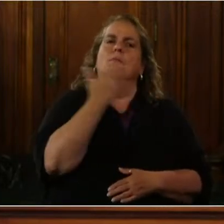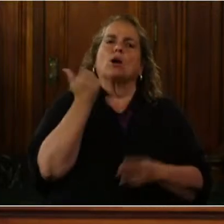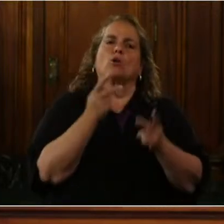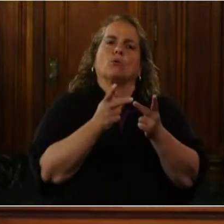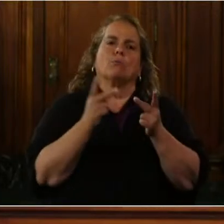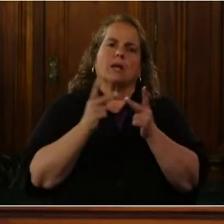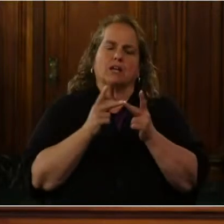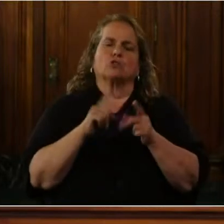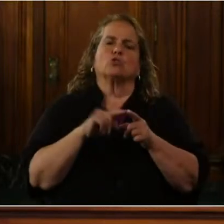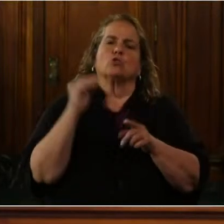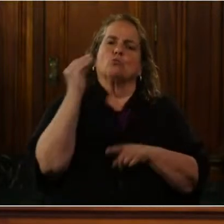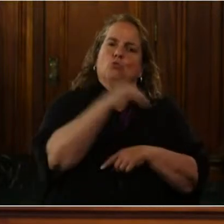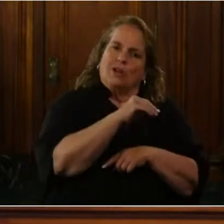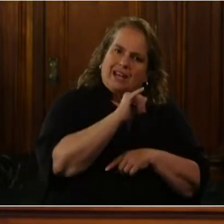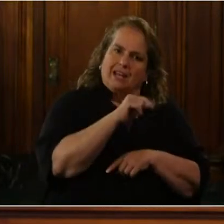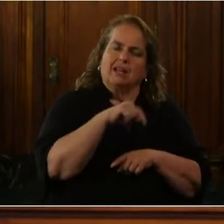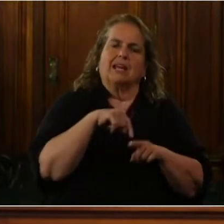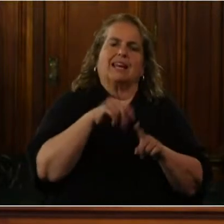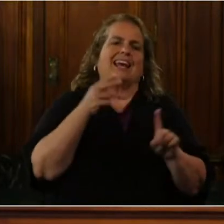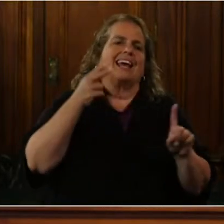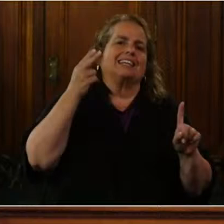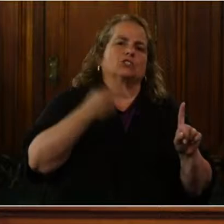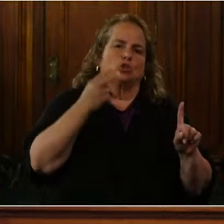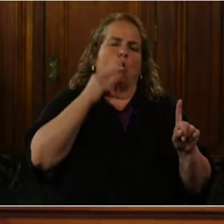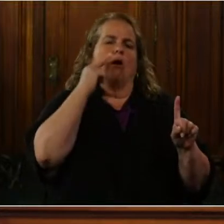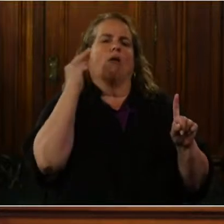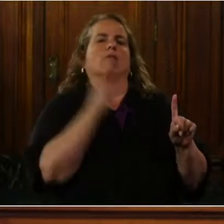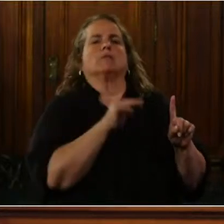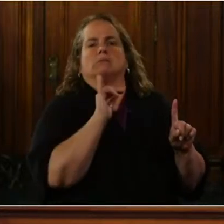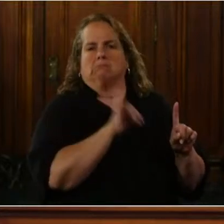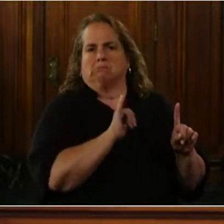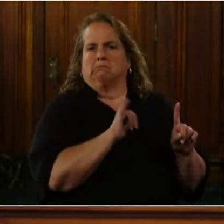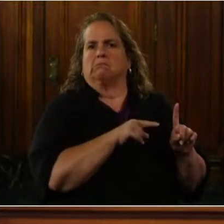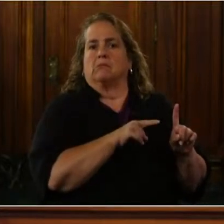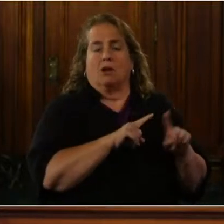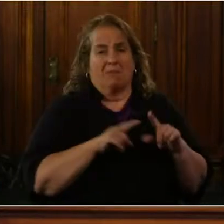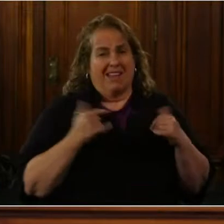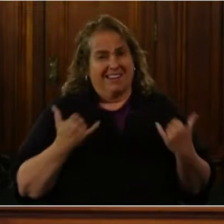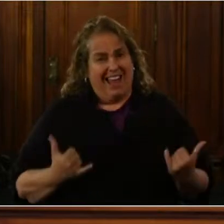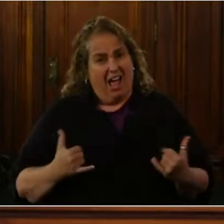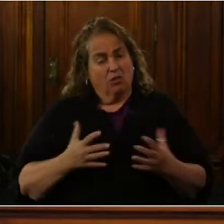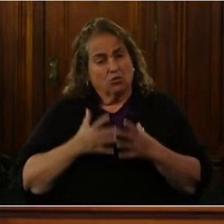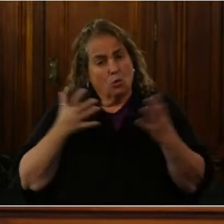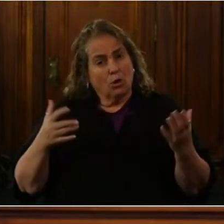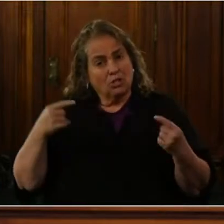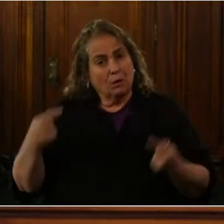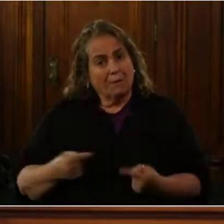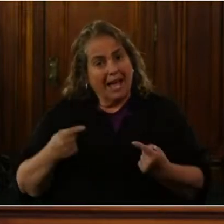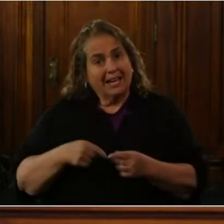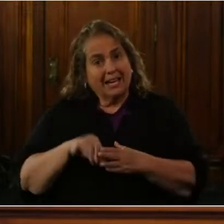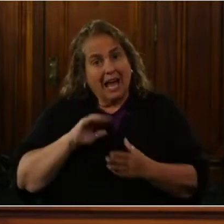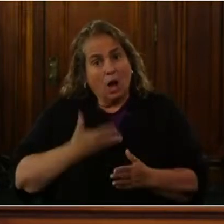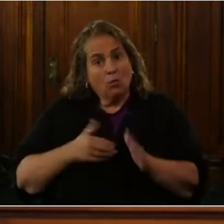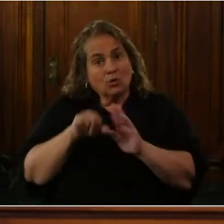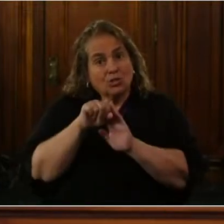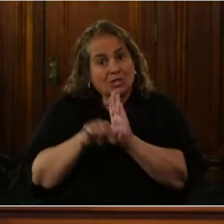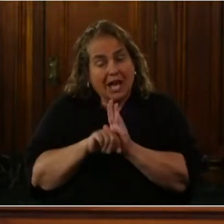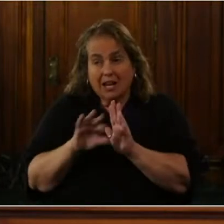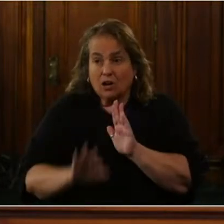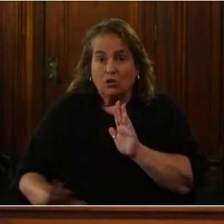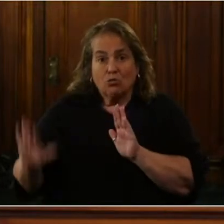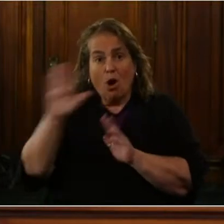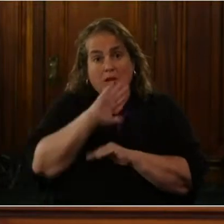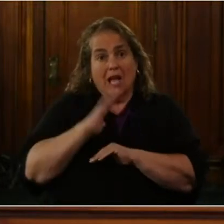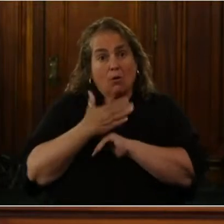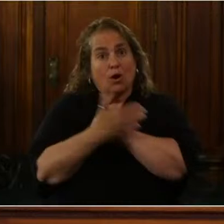historic context. And right now, seeing so much pain in our state and across our country,